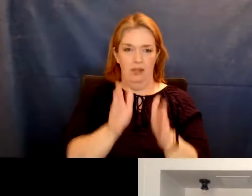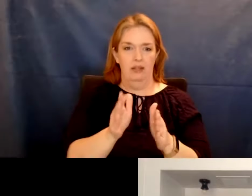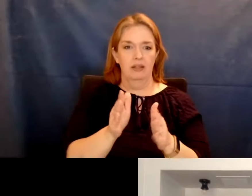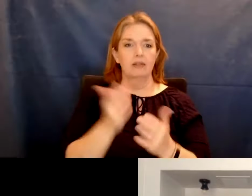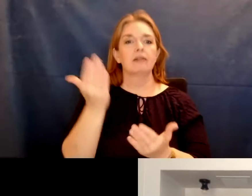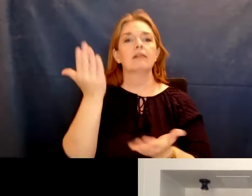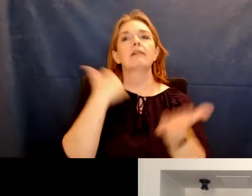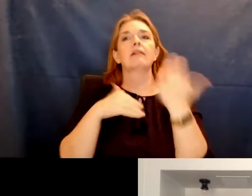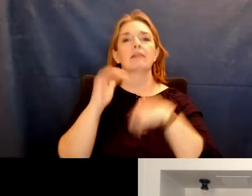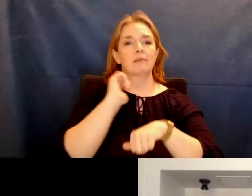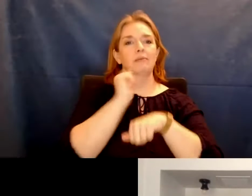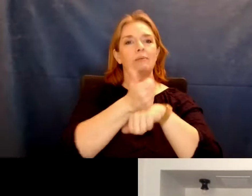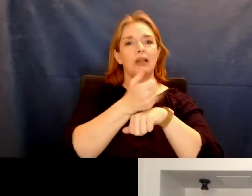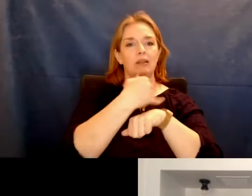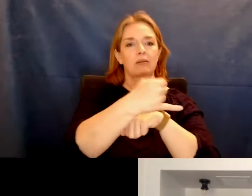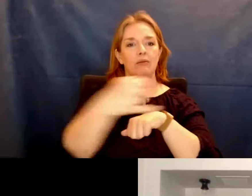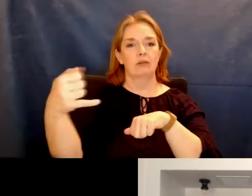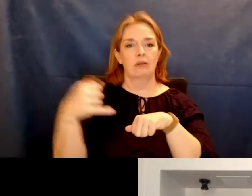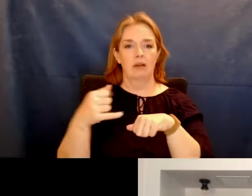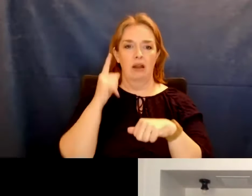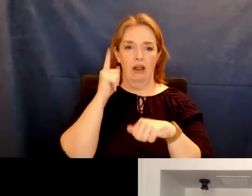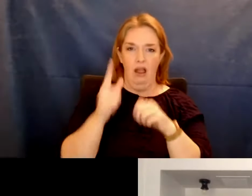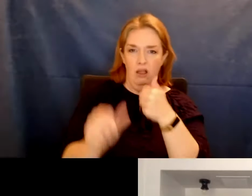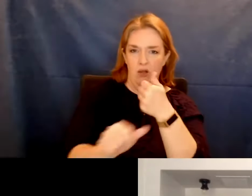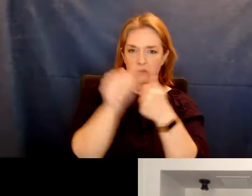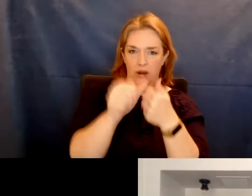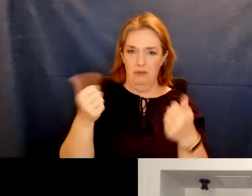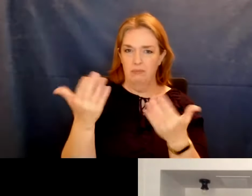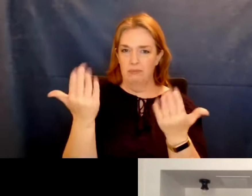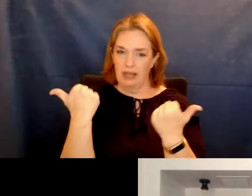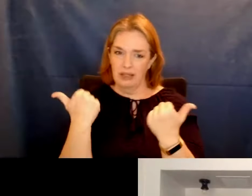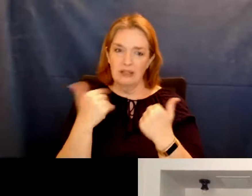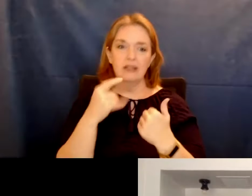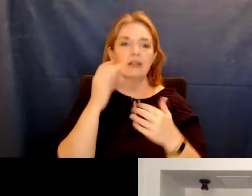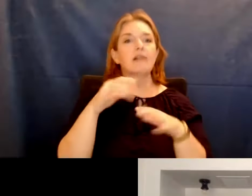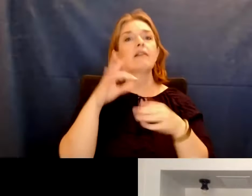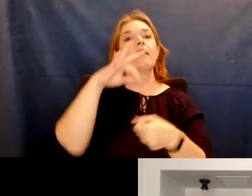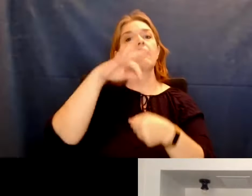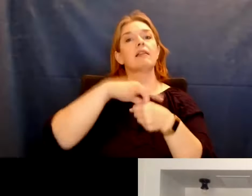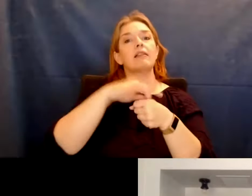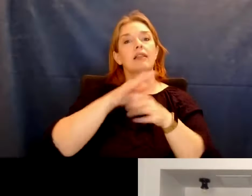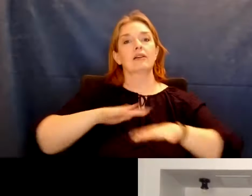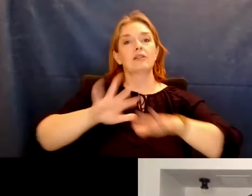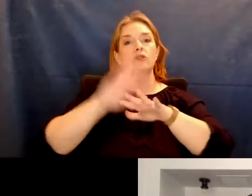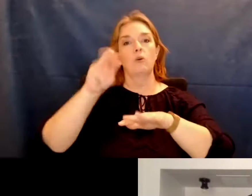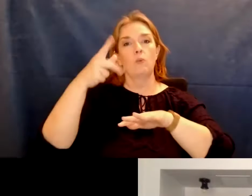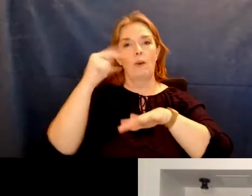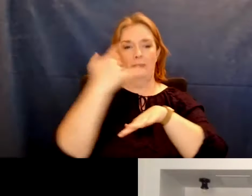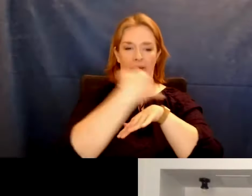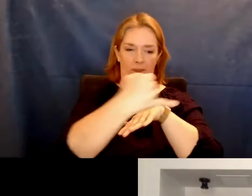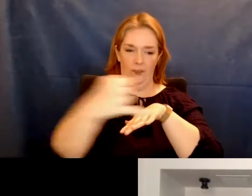sand, set this record. Running hand, threat it beckons. Cutting land, elections weapon.